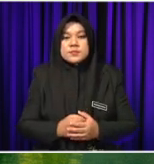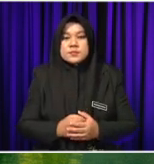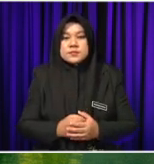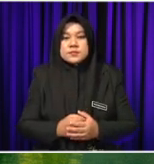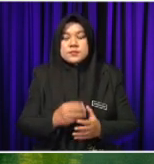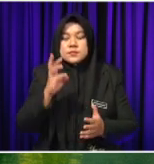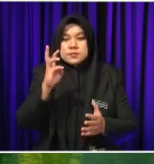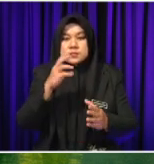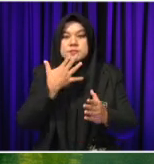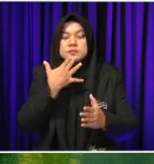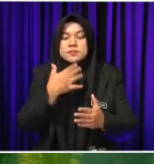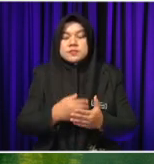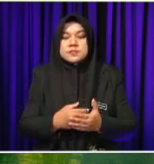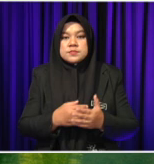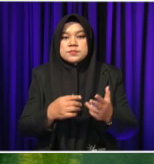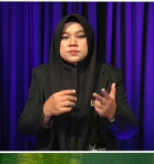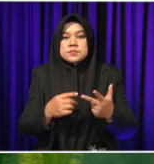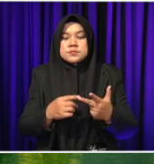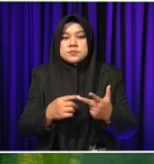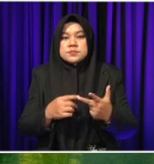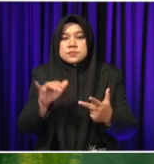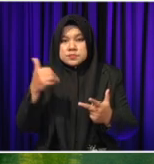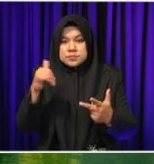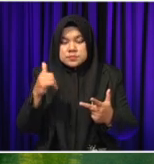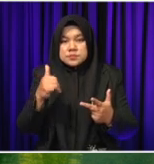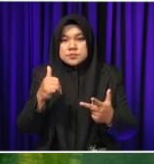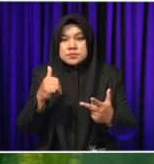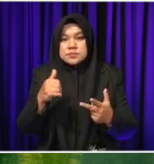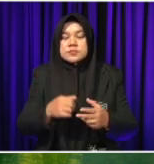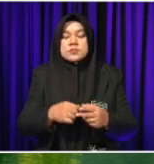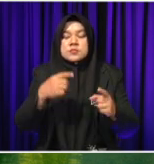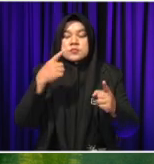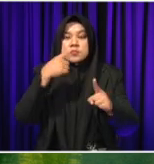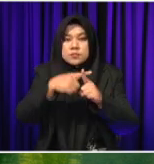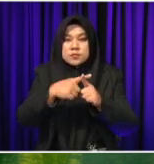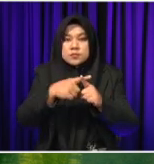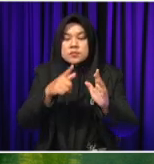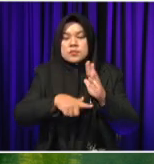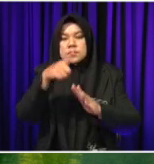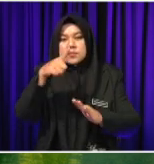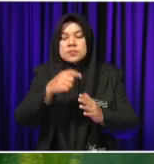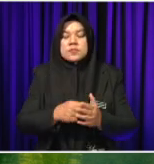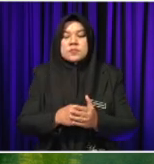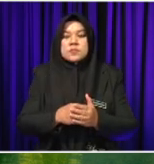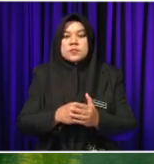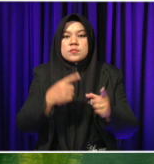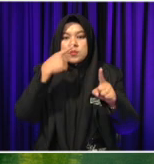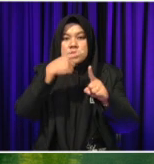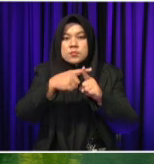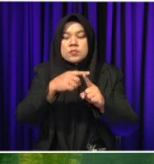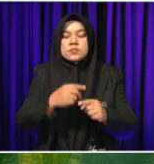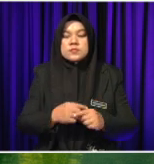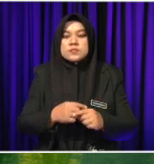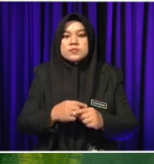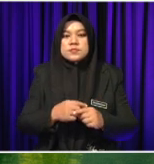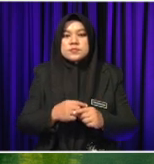6 colours. Mm-hmm. Now, the second colour is yellow, as I said. It can be advantages, it can be on the benefits, positivity. Now,